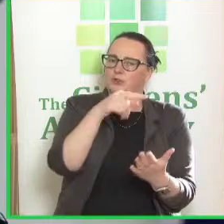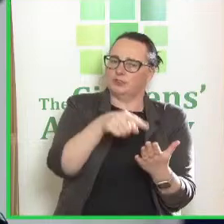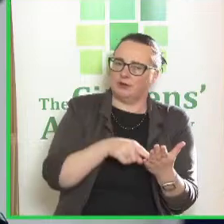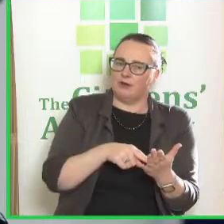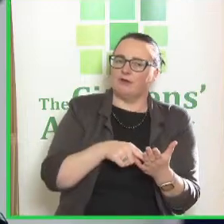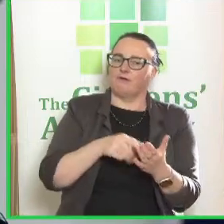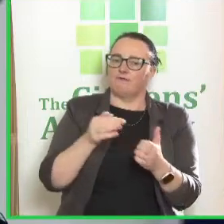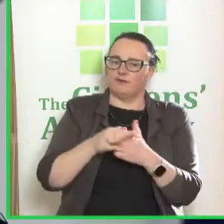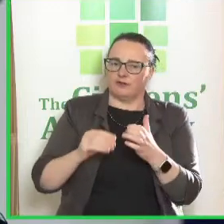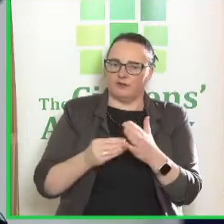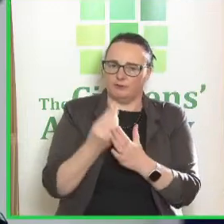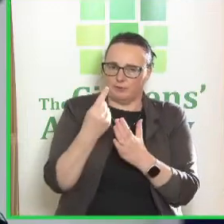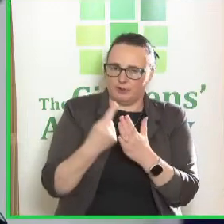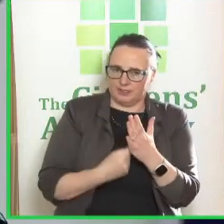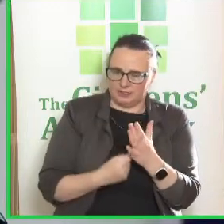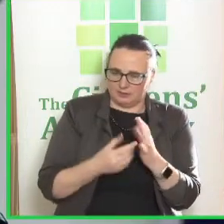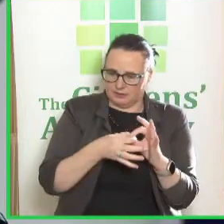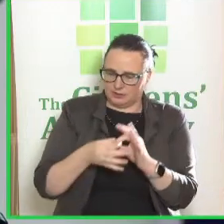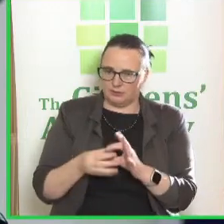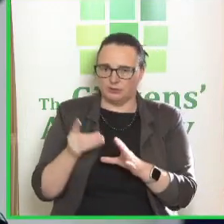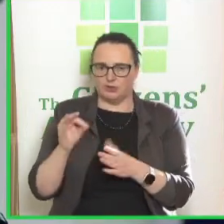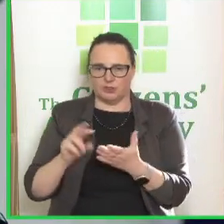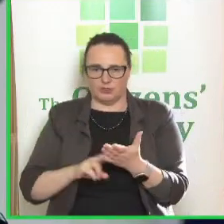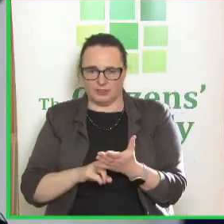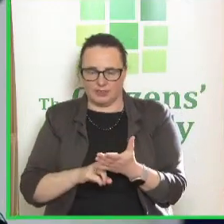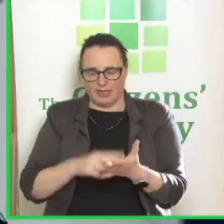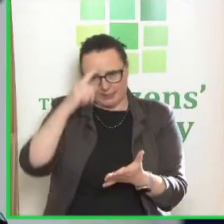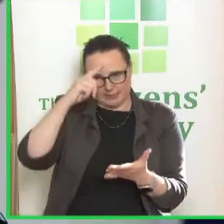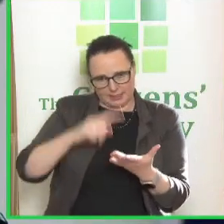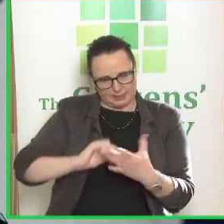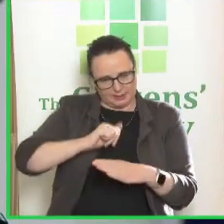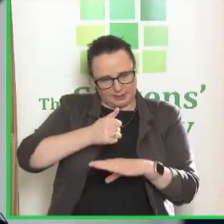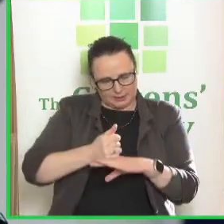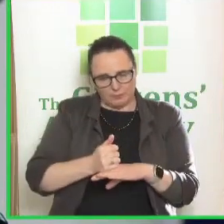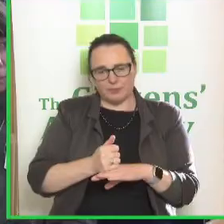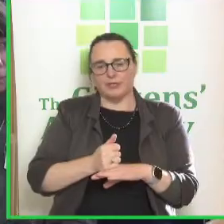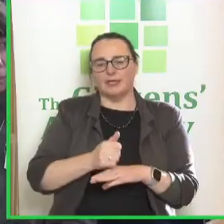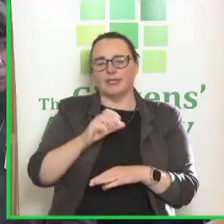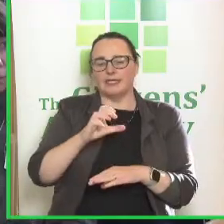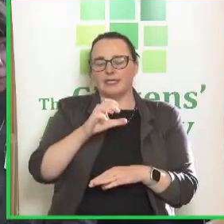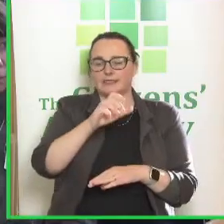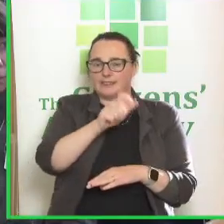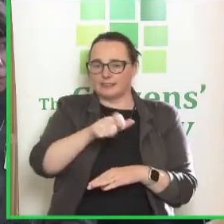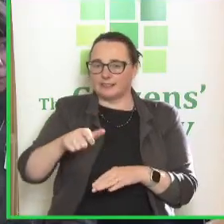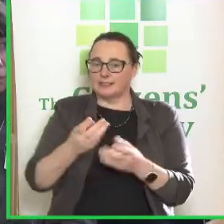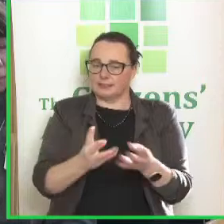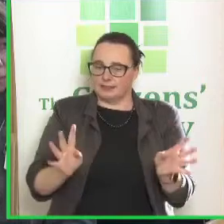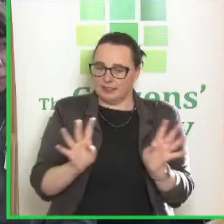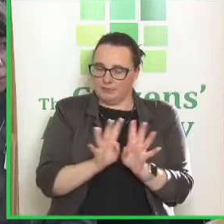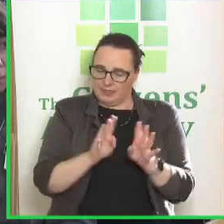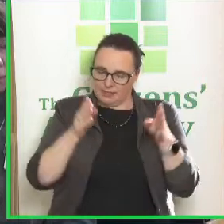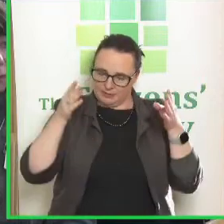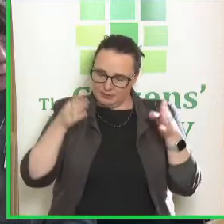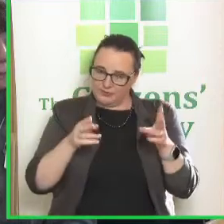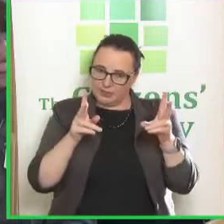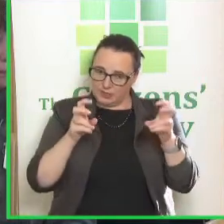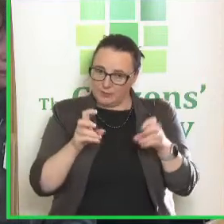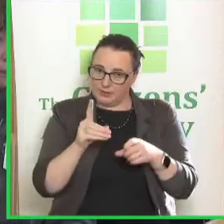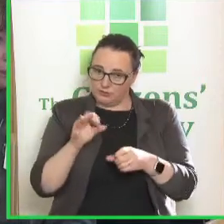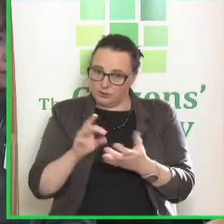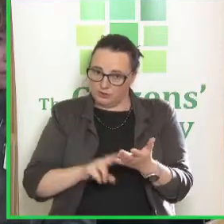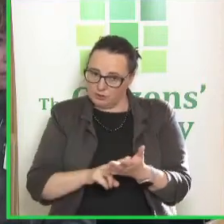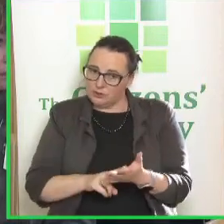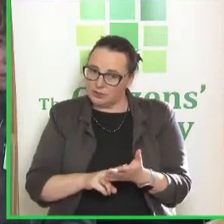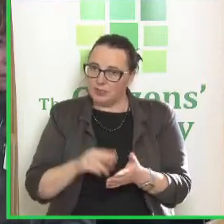use. Choosing to have a Citizens' Assembly on drug use demonstrates the seriousness and the gravity that government gives to this